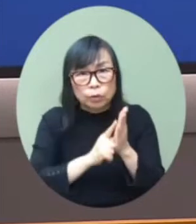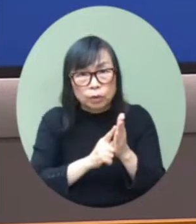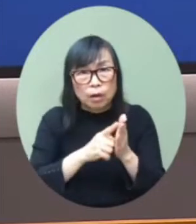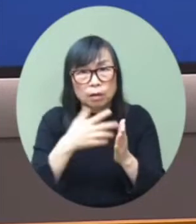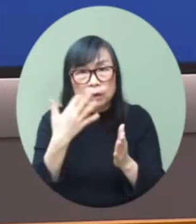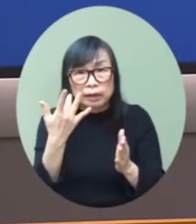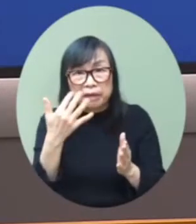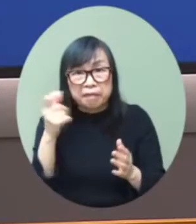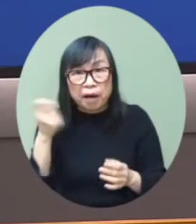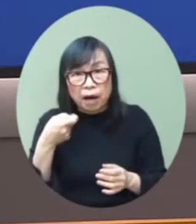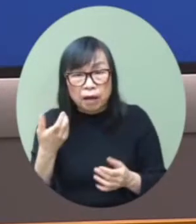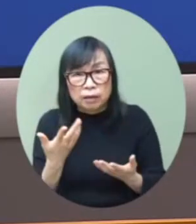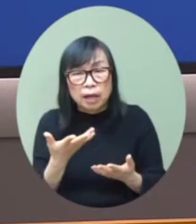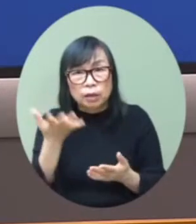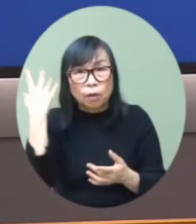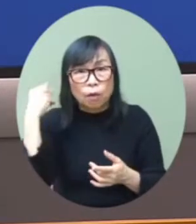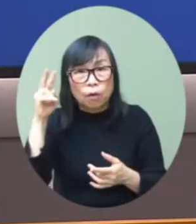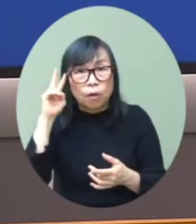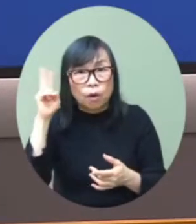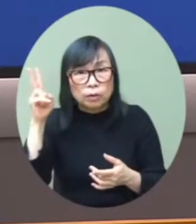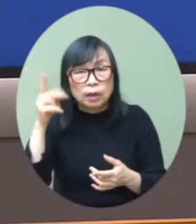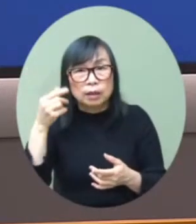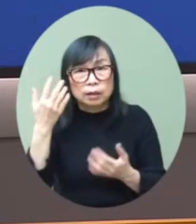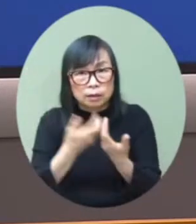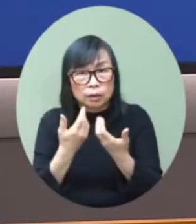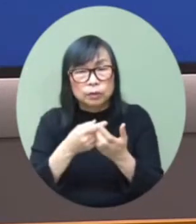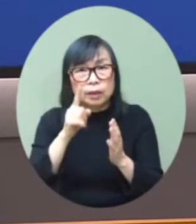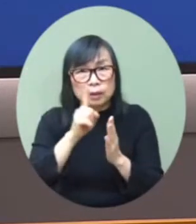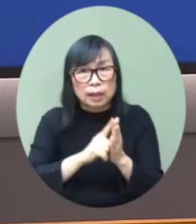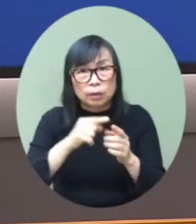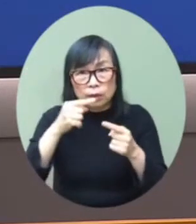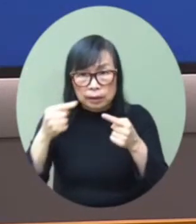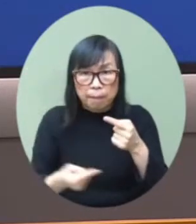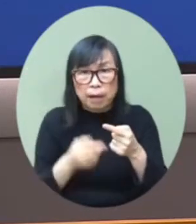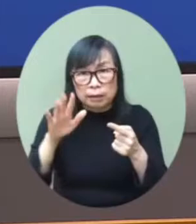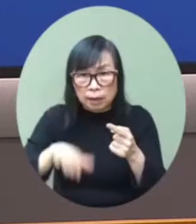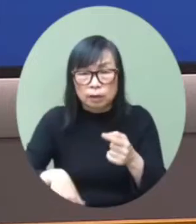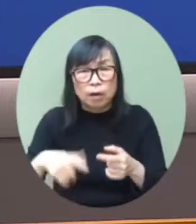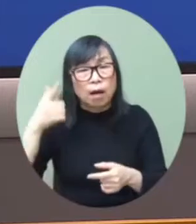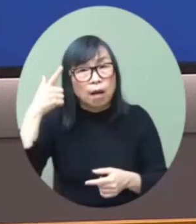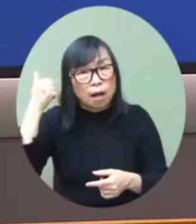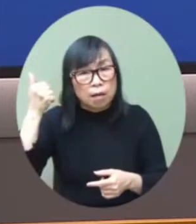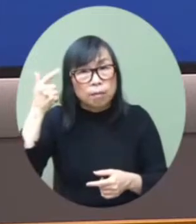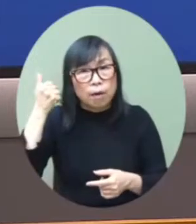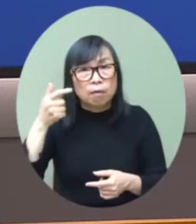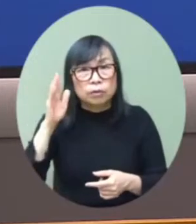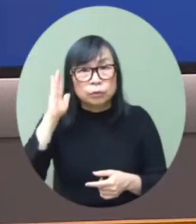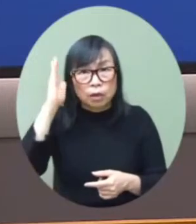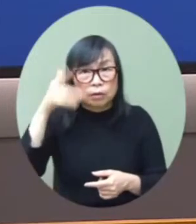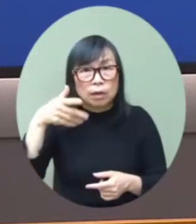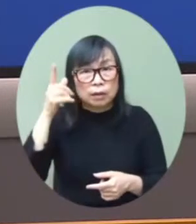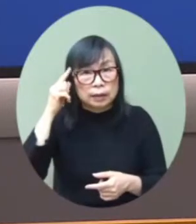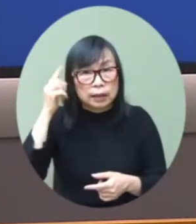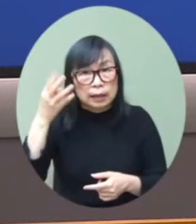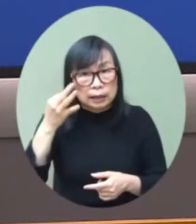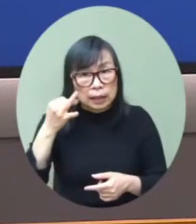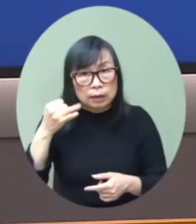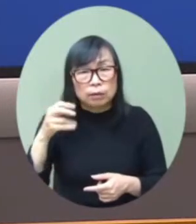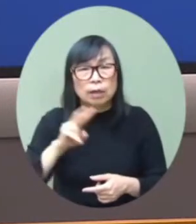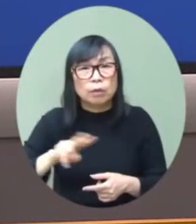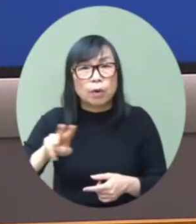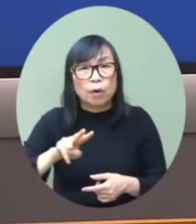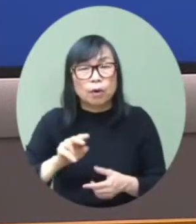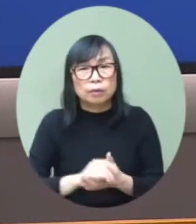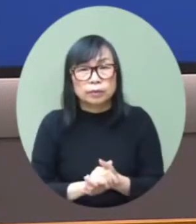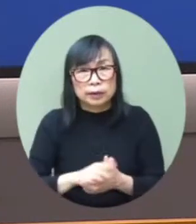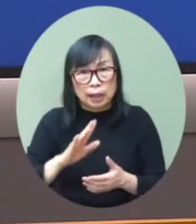2 days. I hope this afternoon's number is also less than 10,000, but we need a bit more time to monitor the